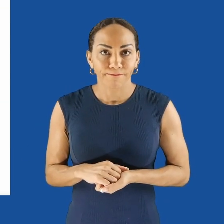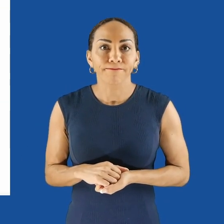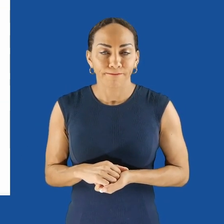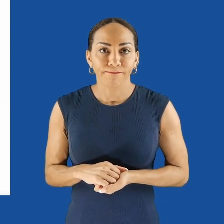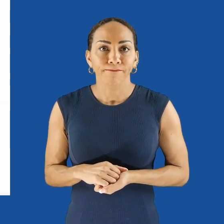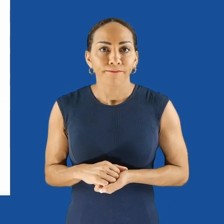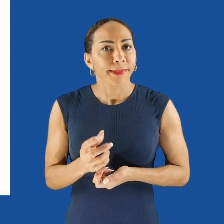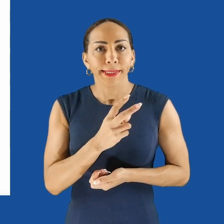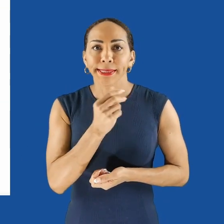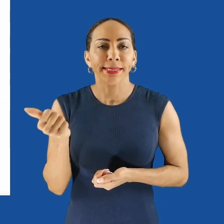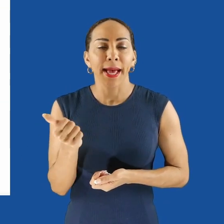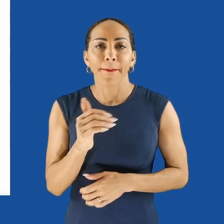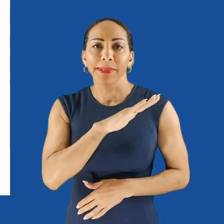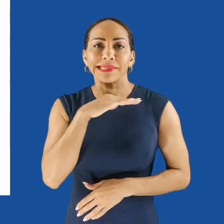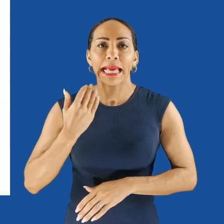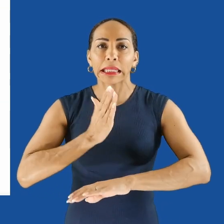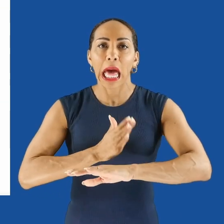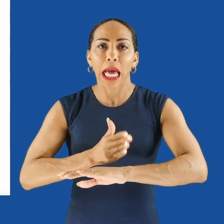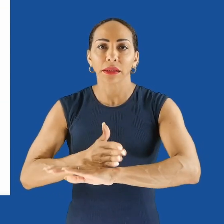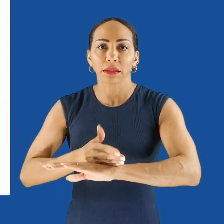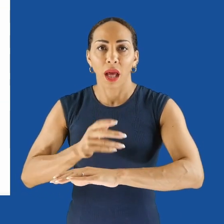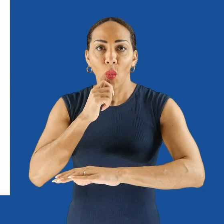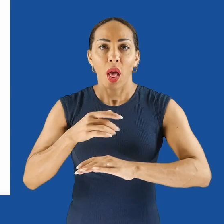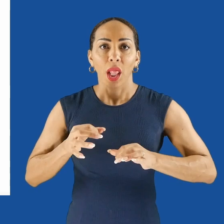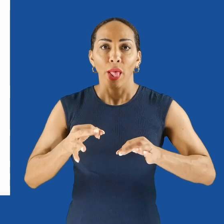I'm finding I'm missing deadlines